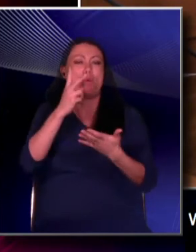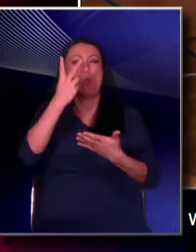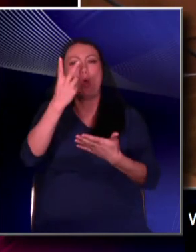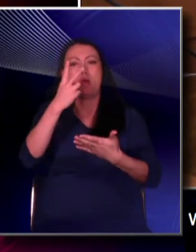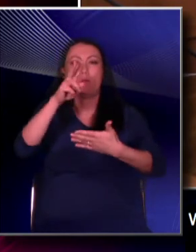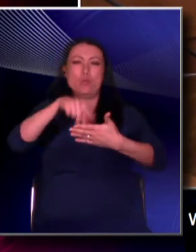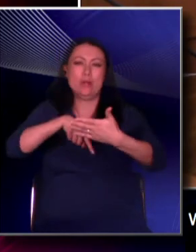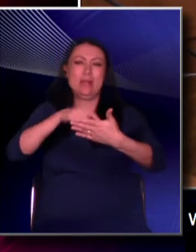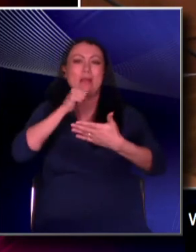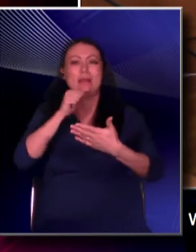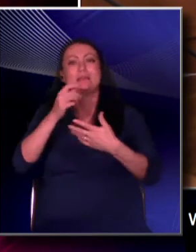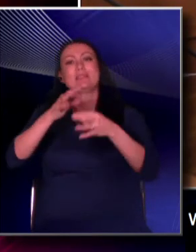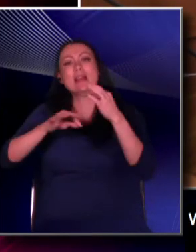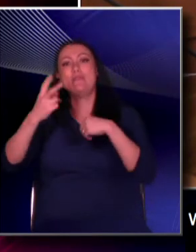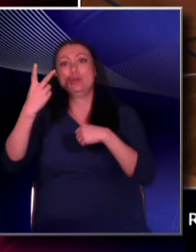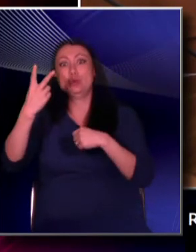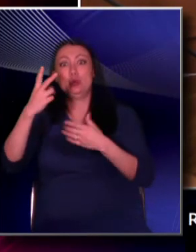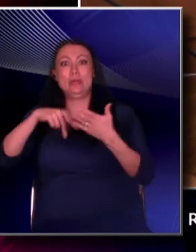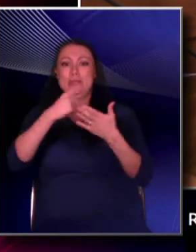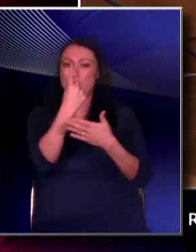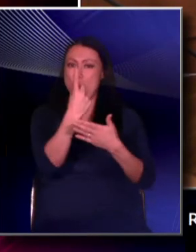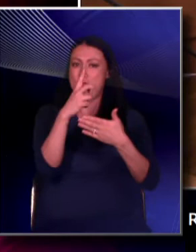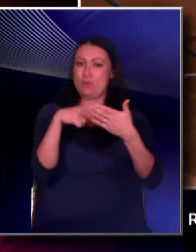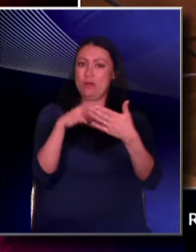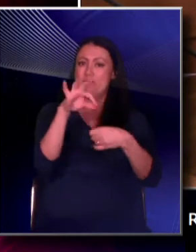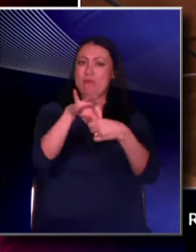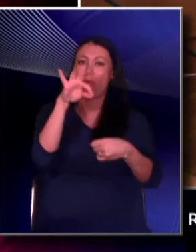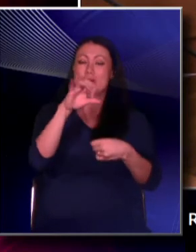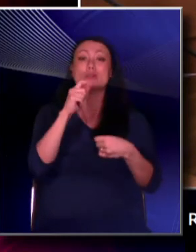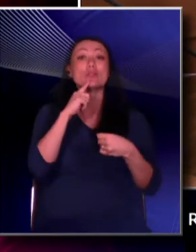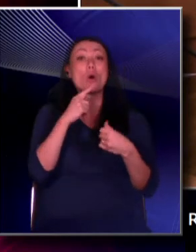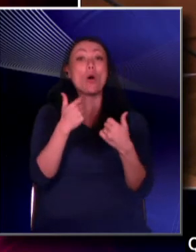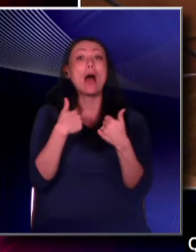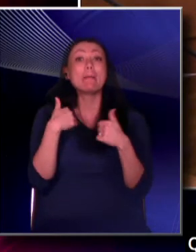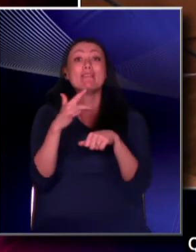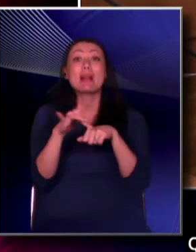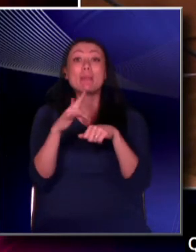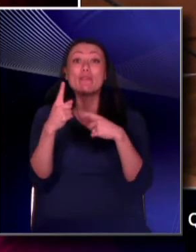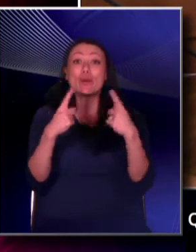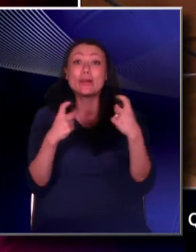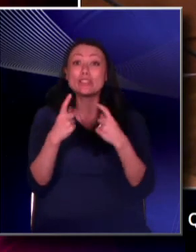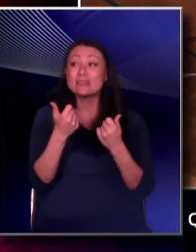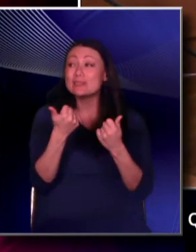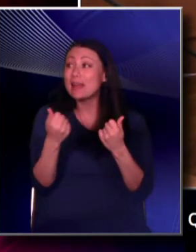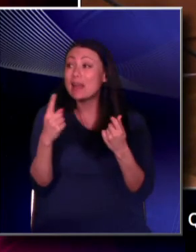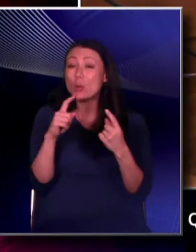reads. And I'd like to make myself available for any questions that may come. Any questions?